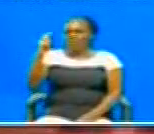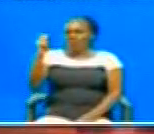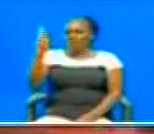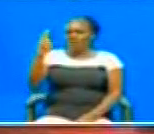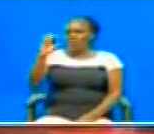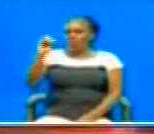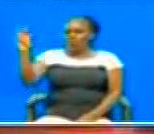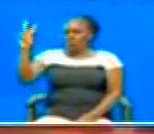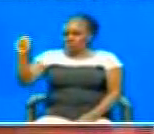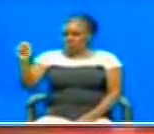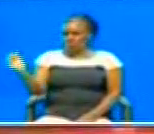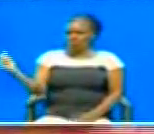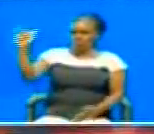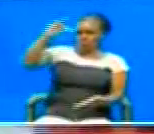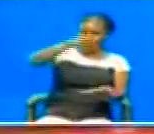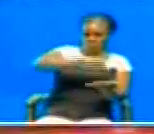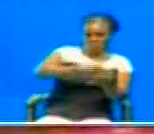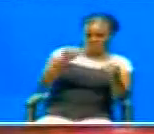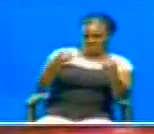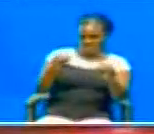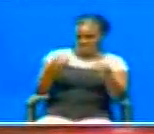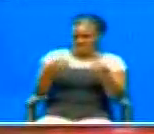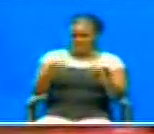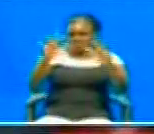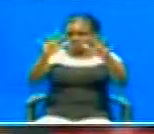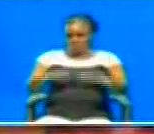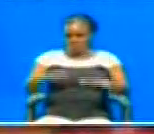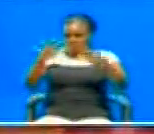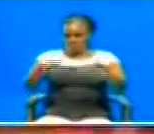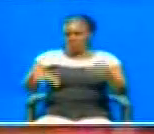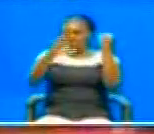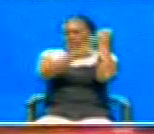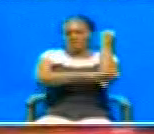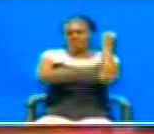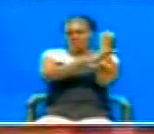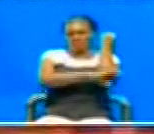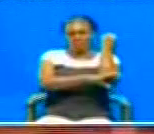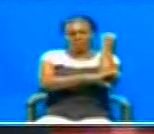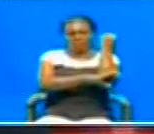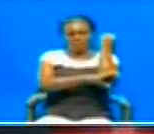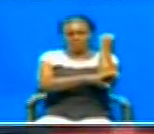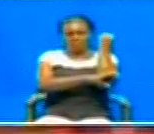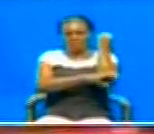commission. Scotland, yeah. And he tried to calm the country because they saw some nice white faces. Mm. And,